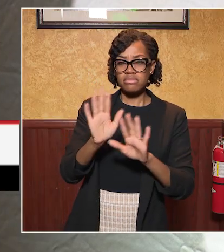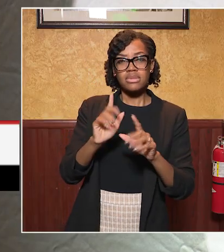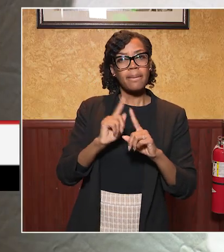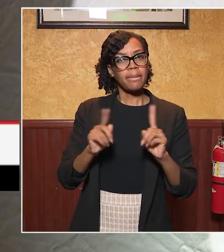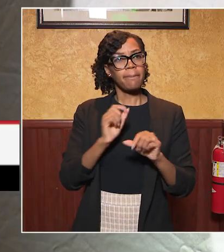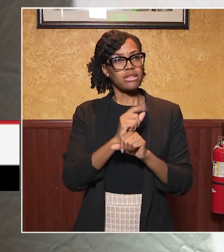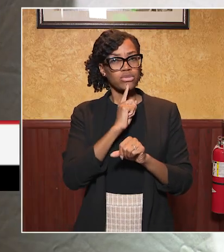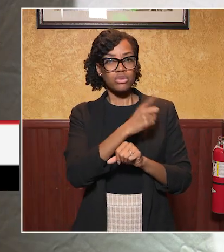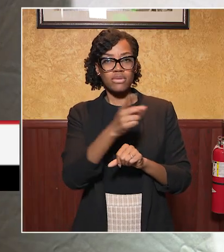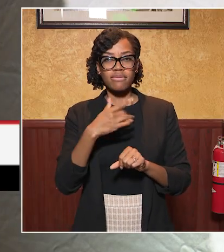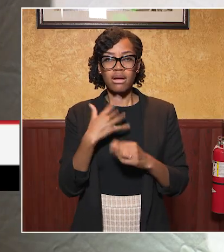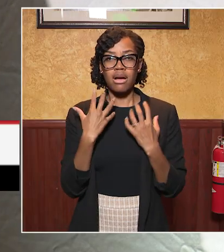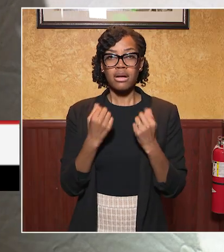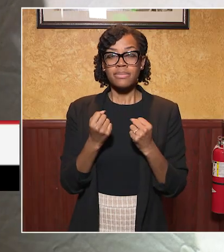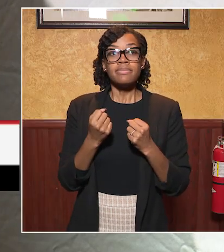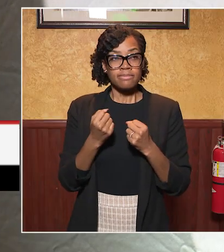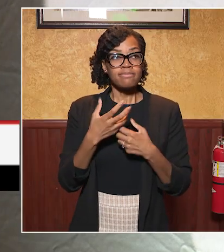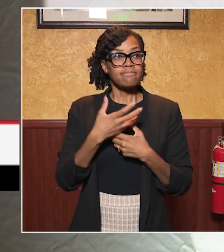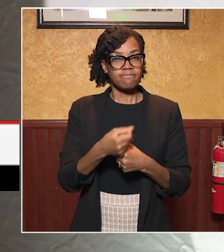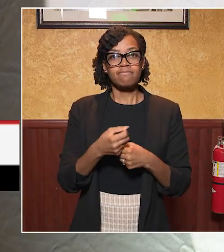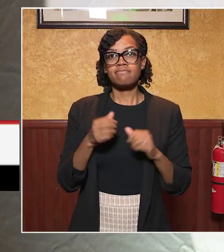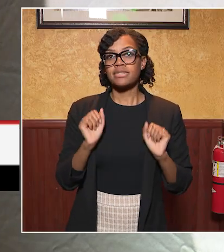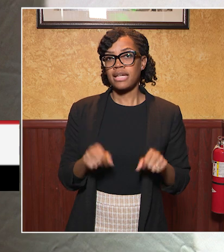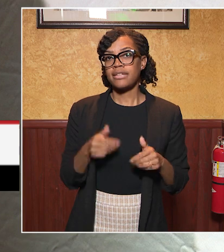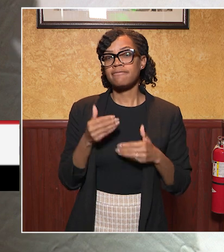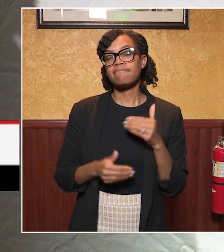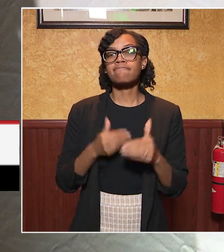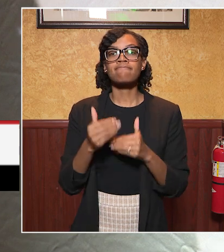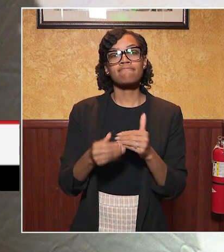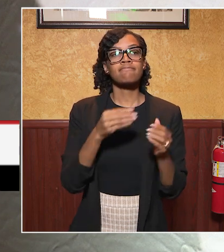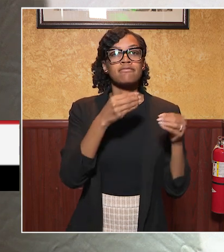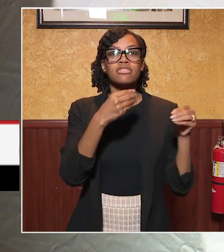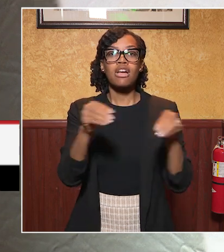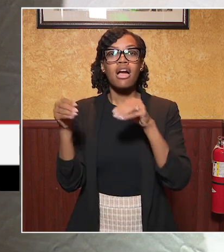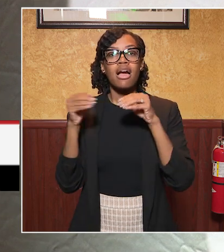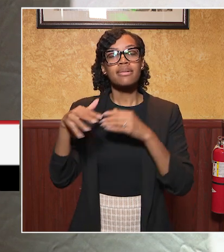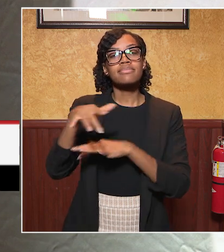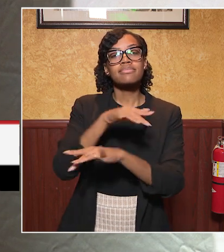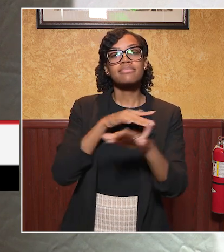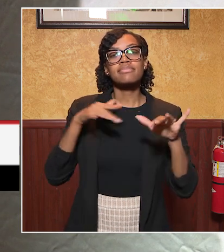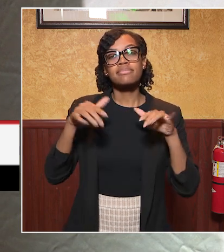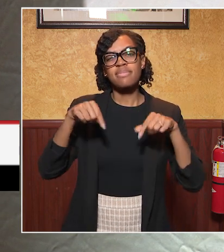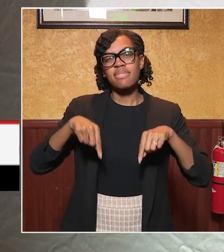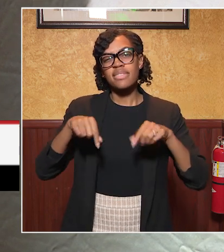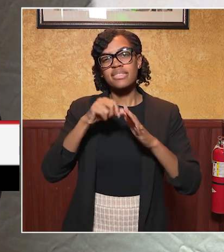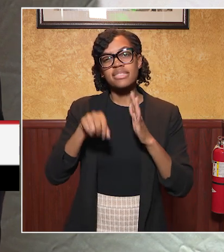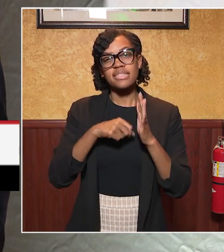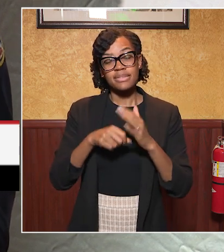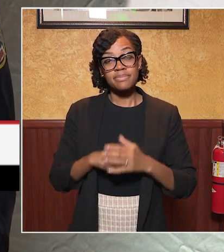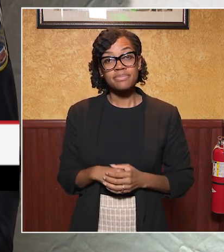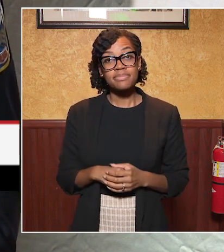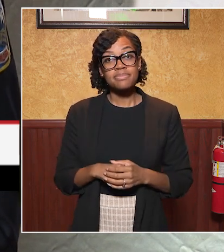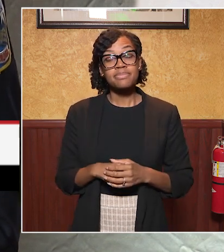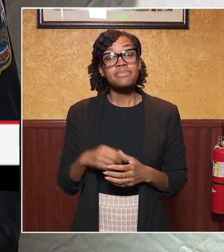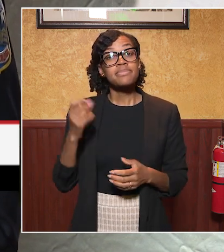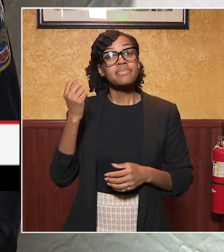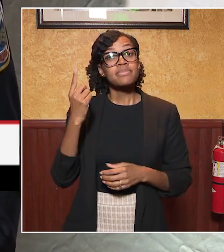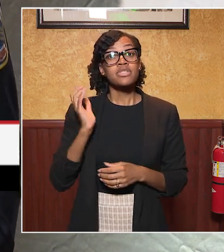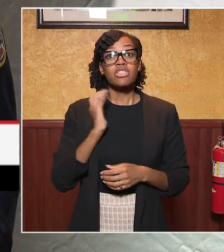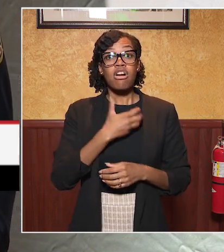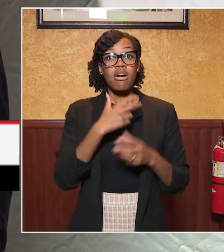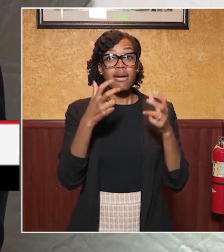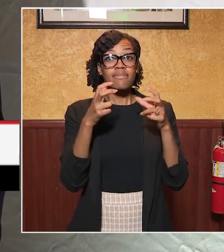they shop, gather, and celebrate this season. And beyond our visible presence, I want you to understand that our investments